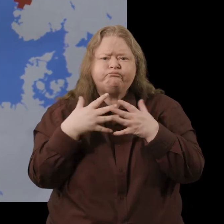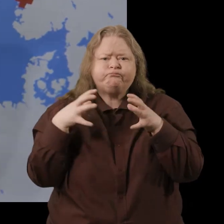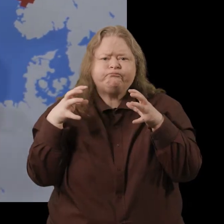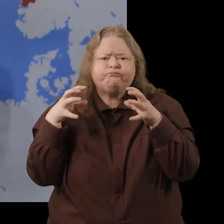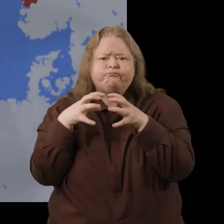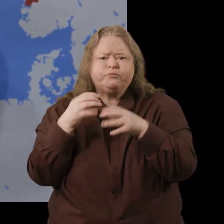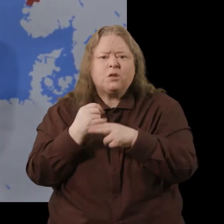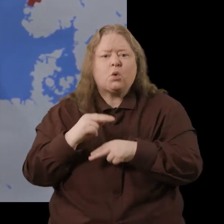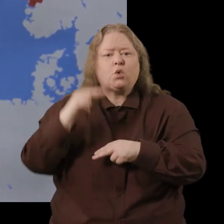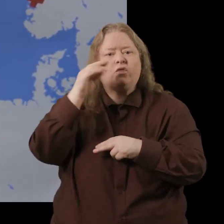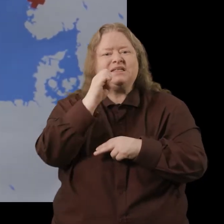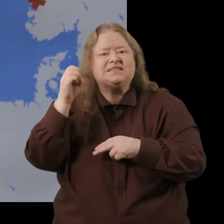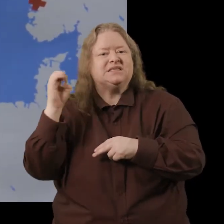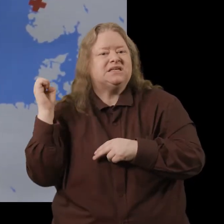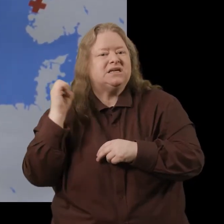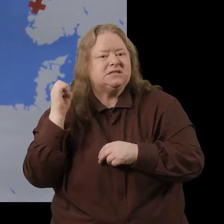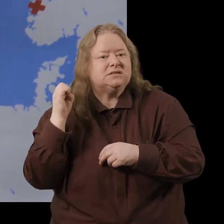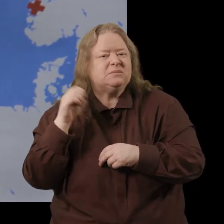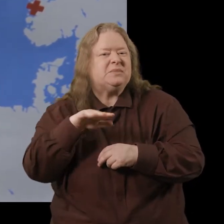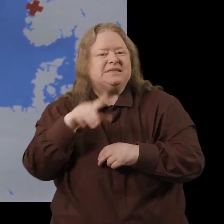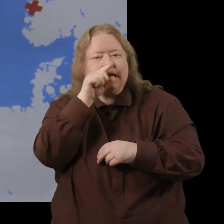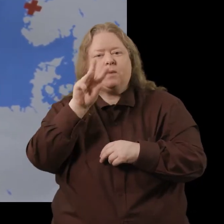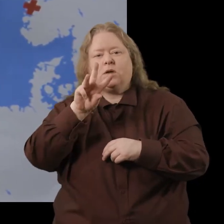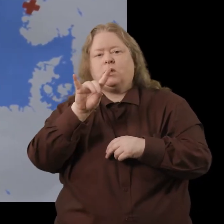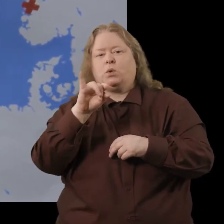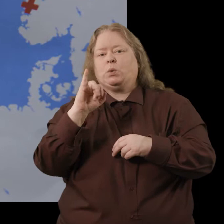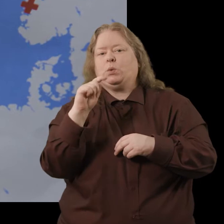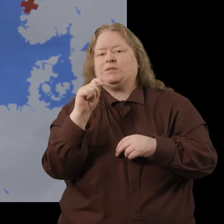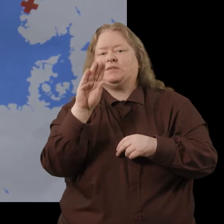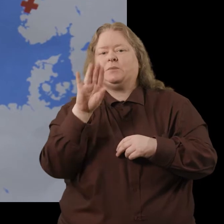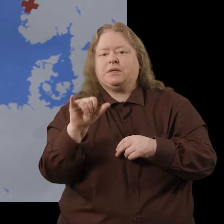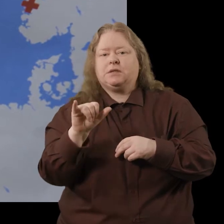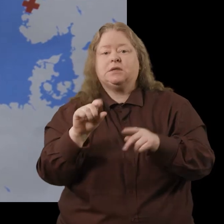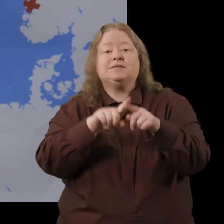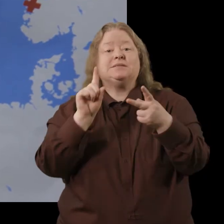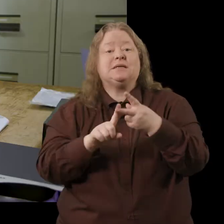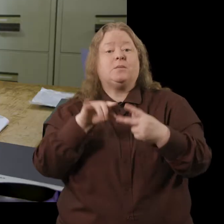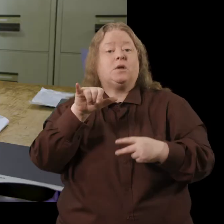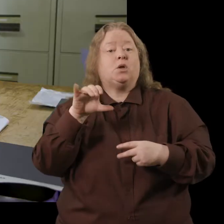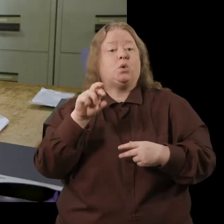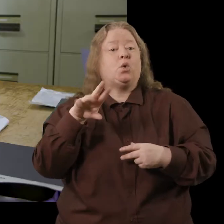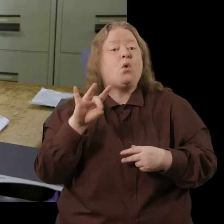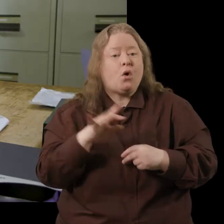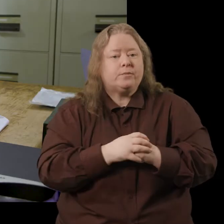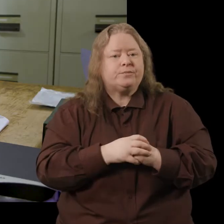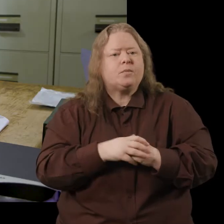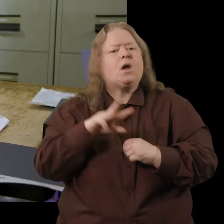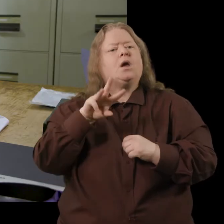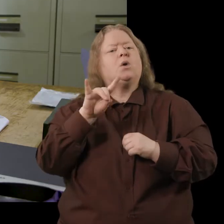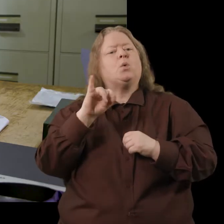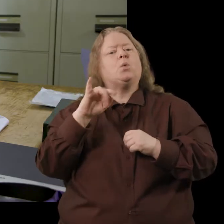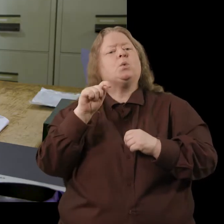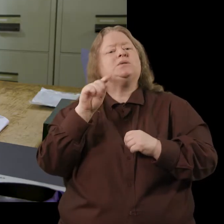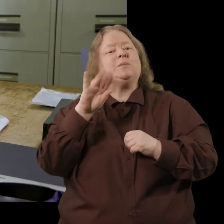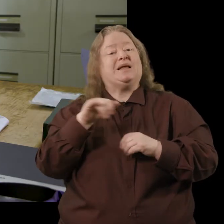them in the northeast of England, in a place called Whitby, and also in York. And Whitby is the source of